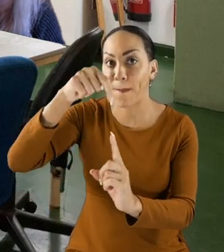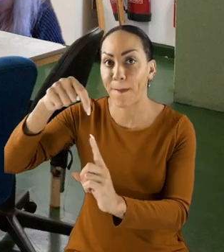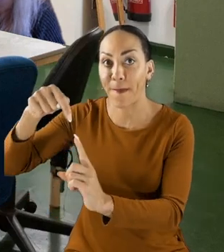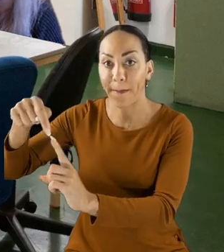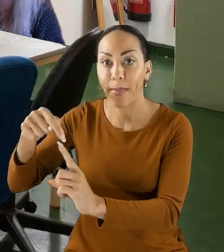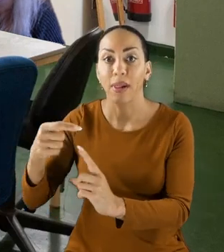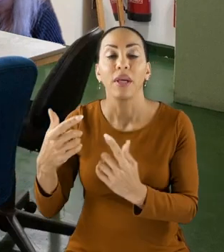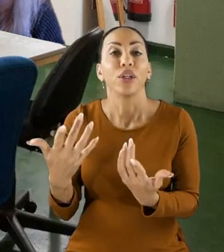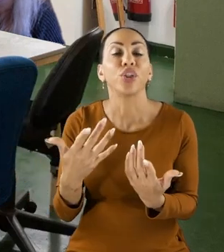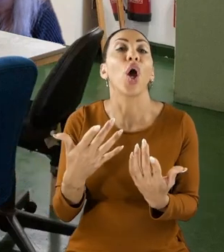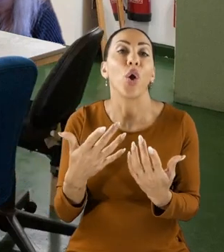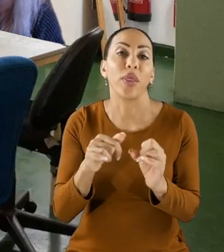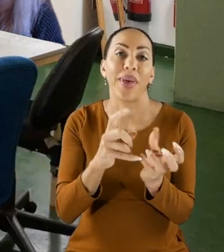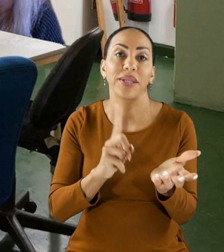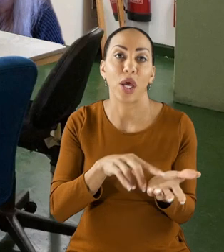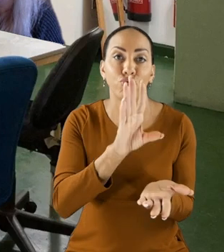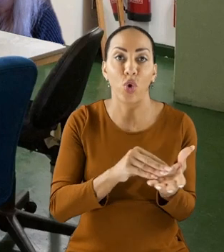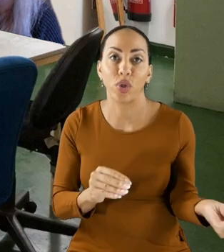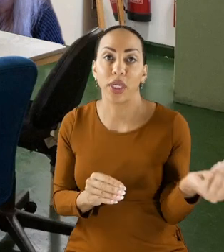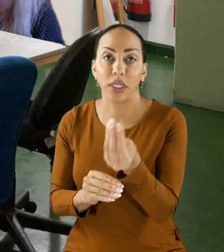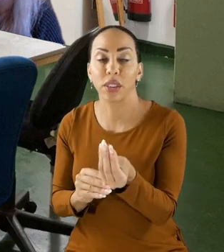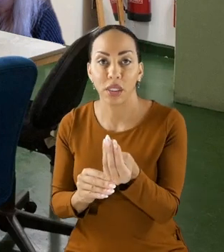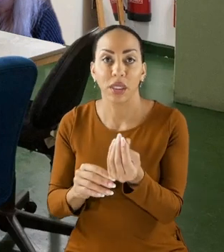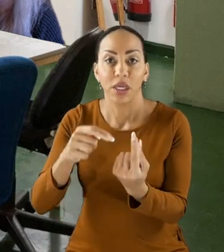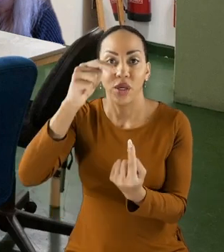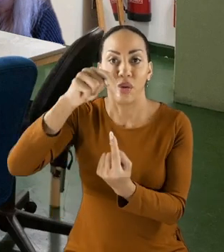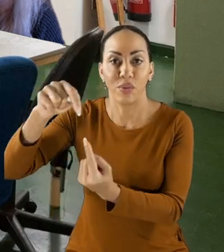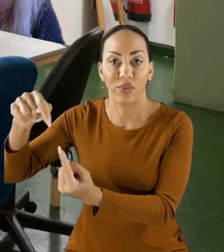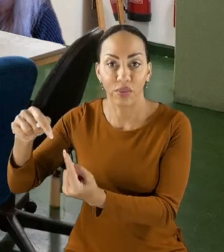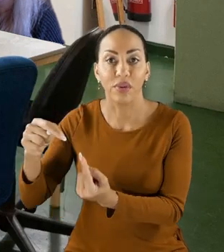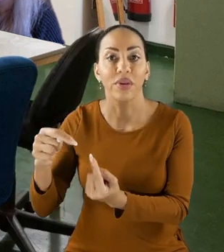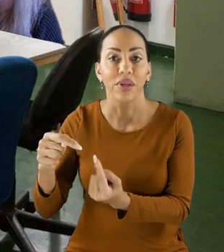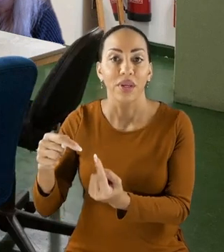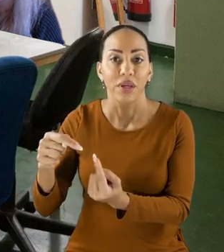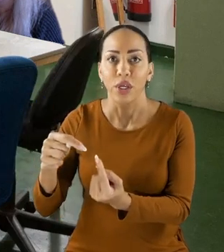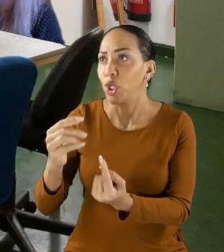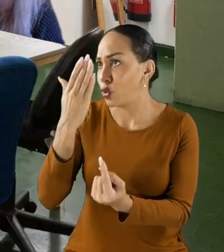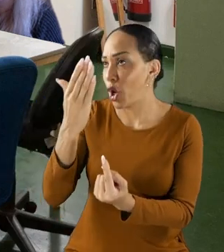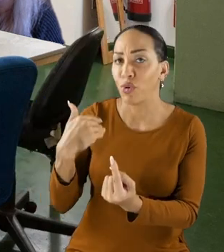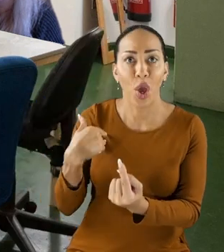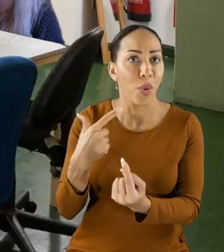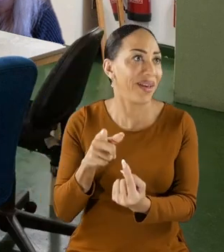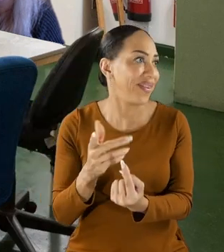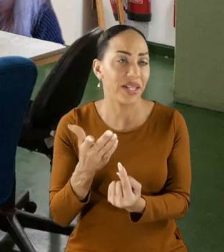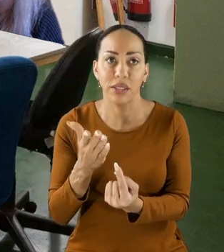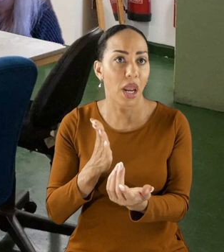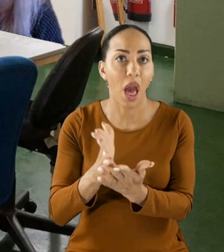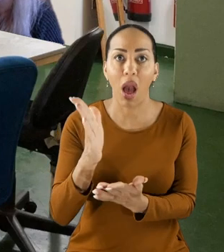bring the signer in as a pre-recording within a virtual set. You can't kind of tell whether